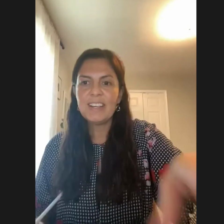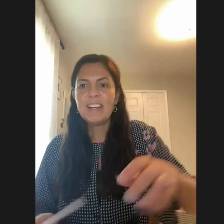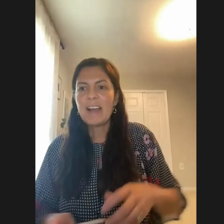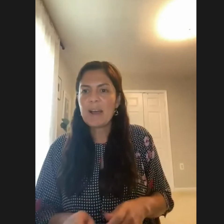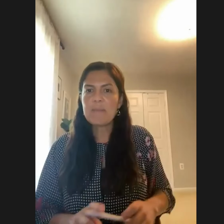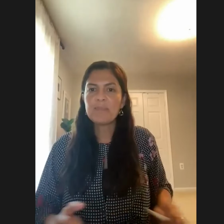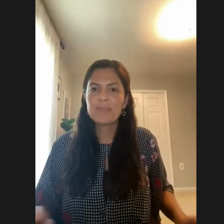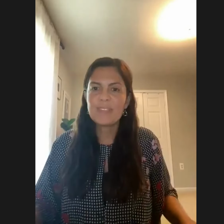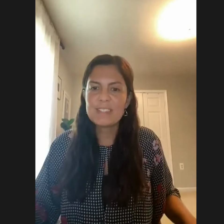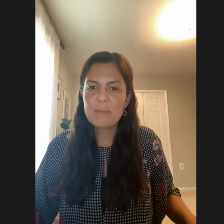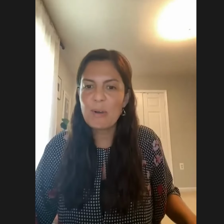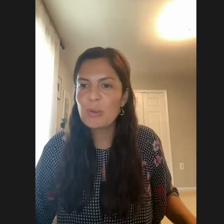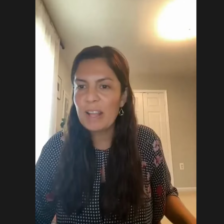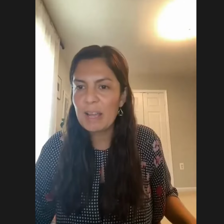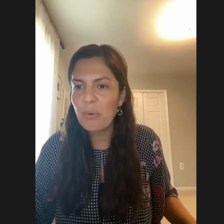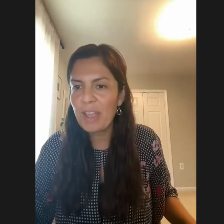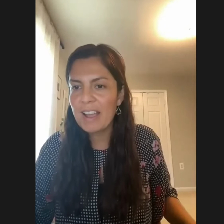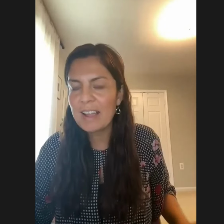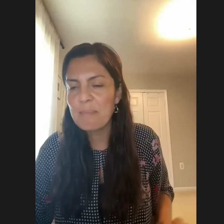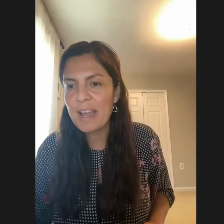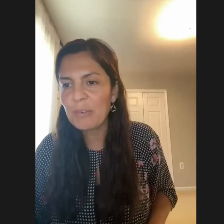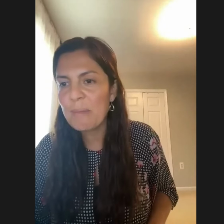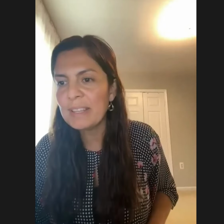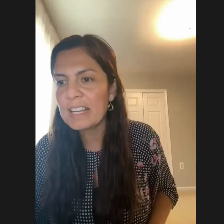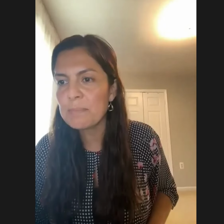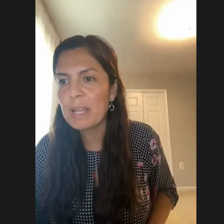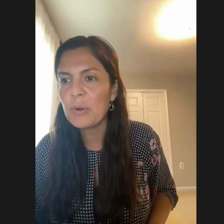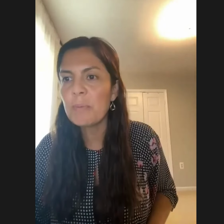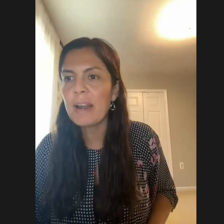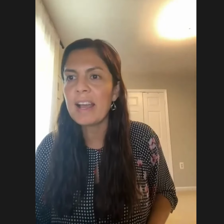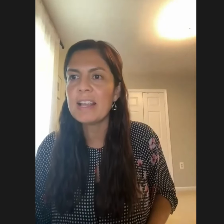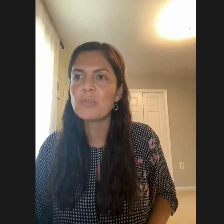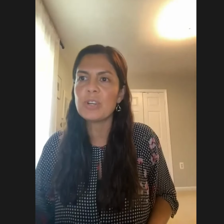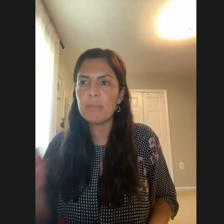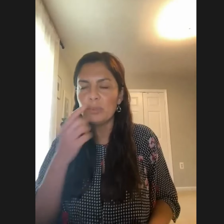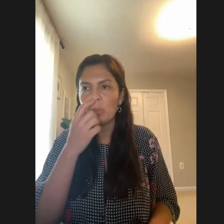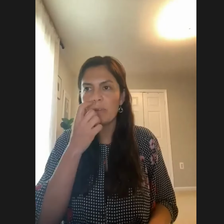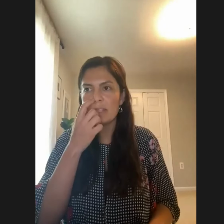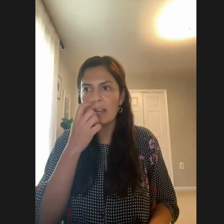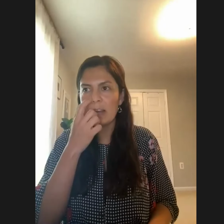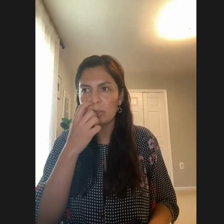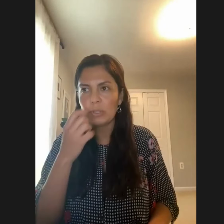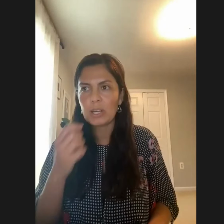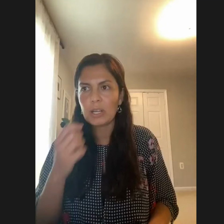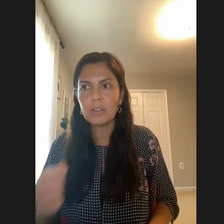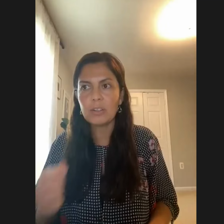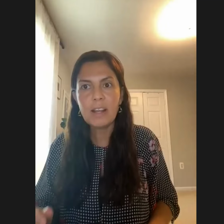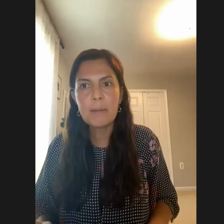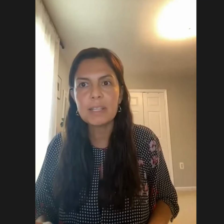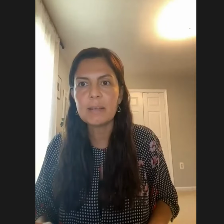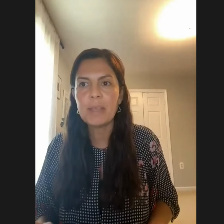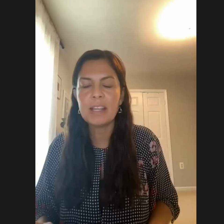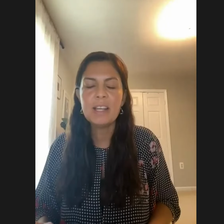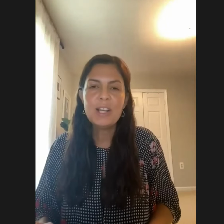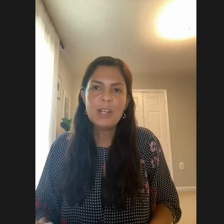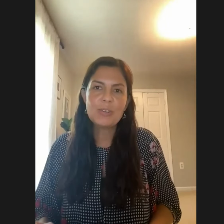collaboration. Estimados colegas, voy a cambiar nuevamente al español para escuchar el punto de Dear vista. colleagues, I am now switching again to